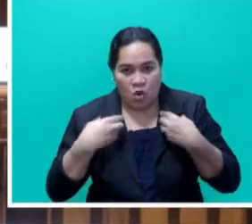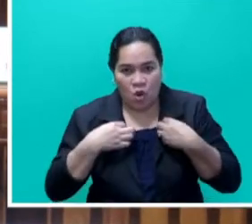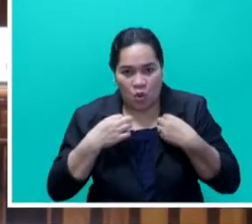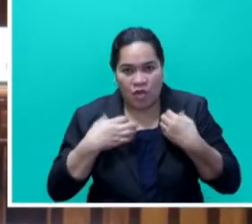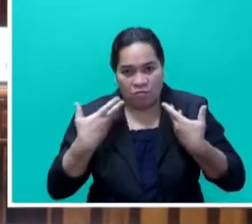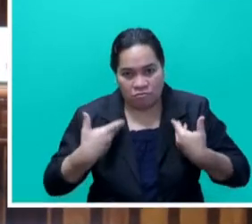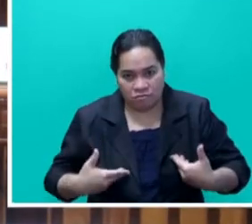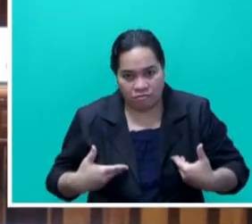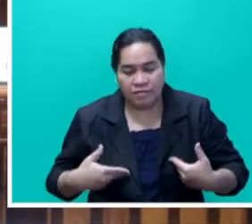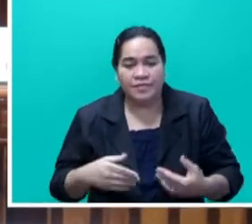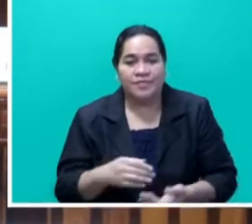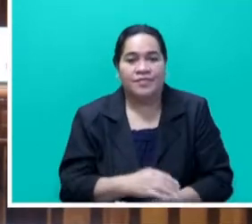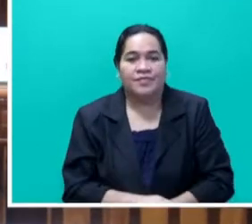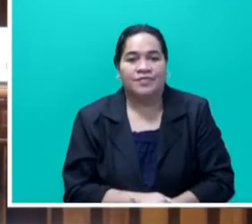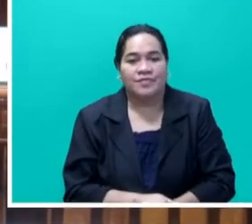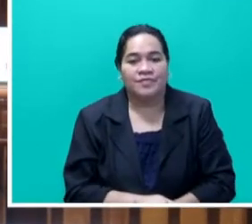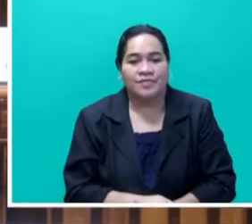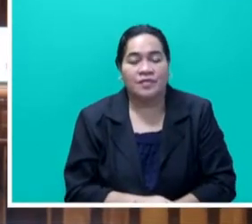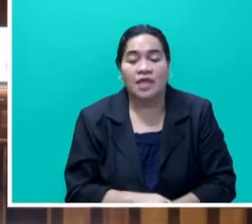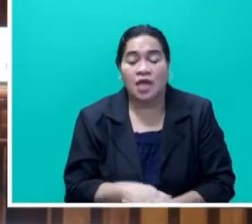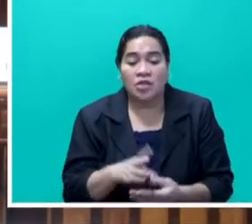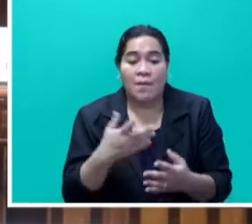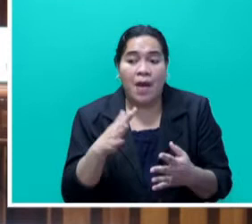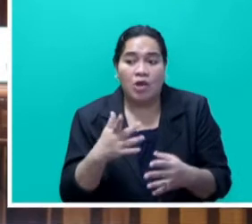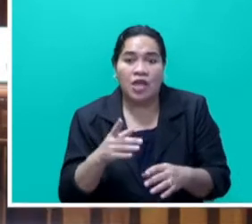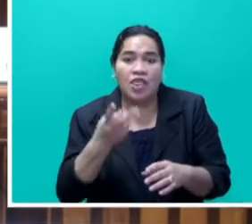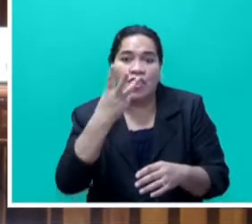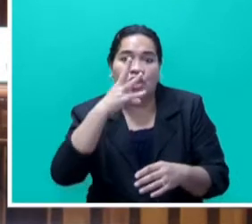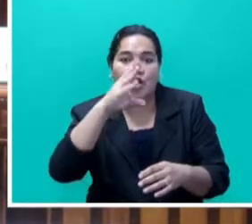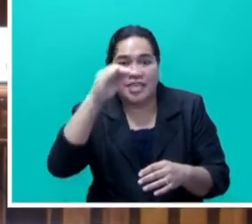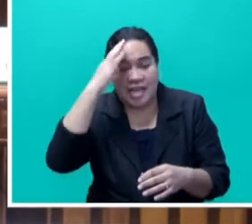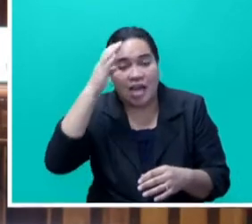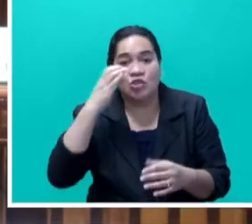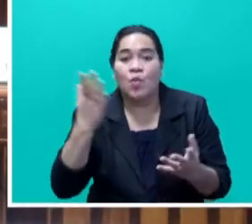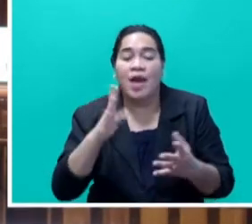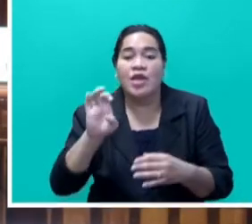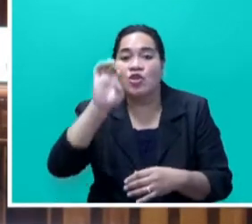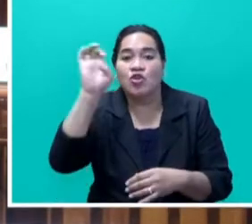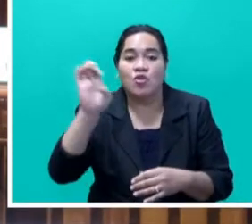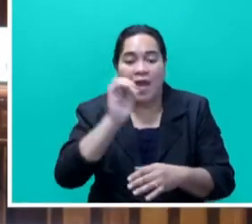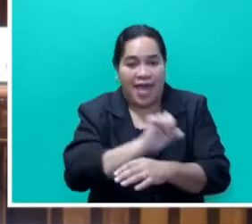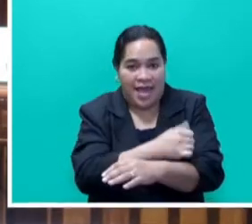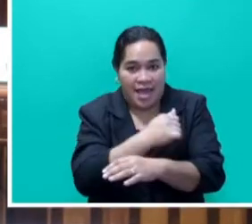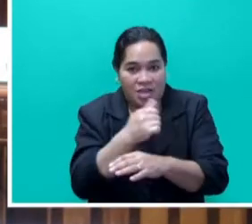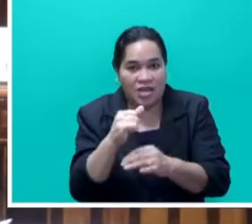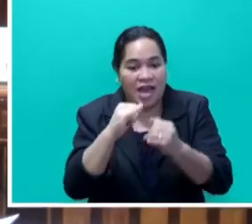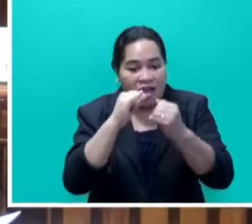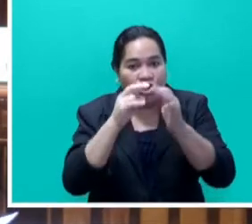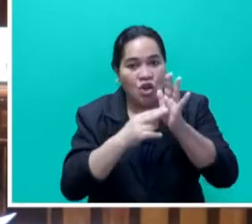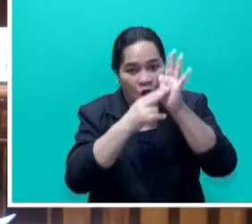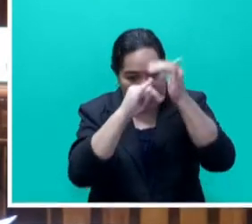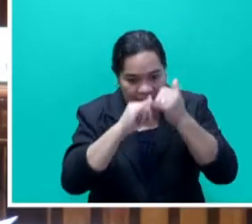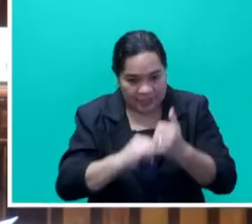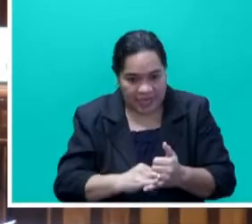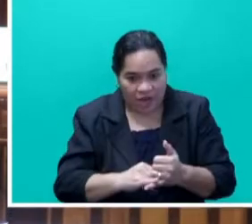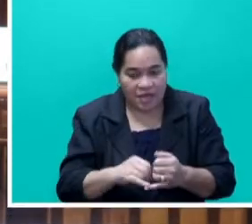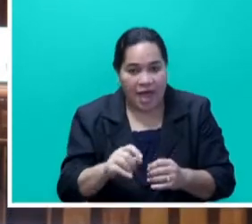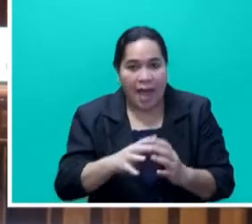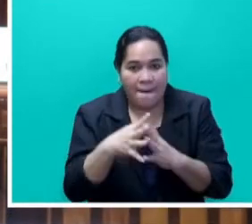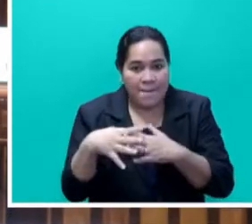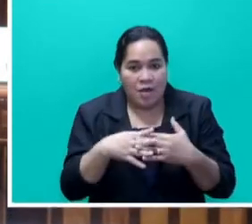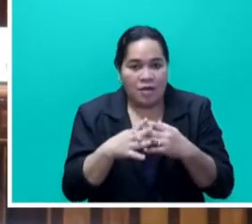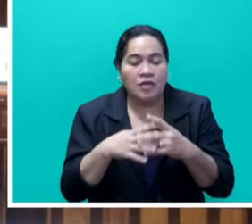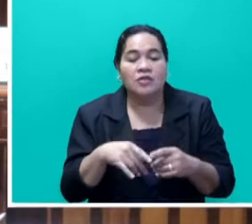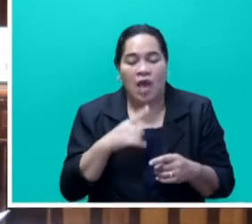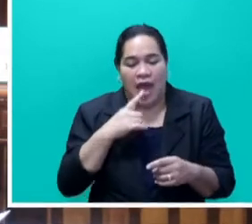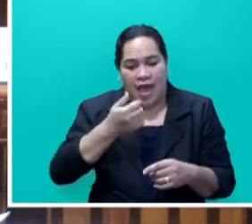mentioned, textiles. Currently, more than 30 countries in Europe, Asia, North and South America permit farmers to grow industrial